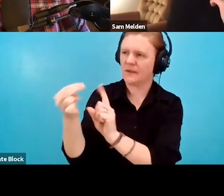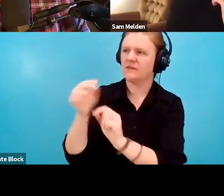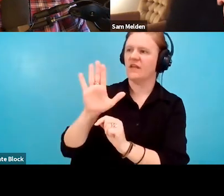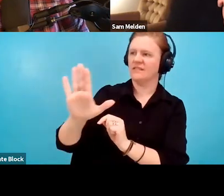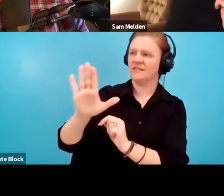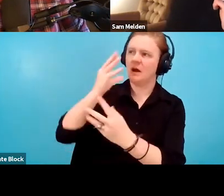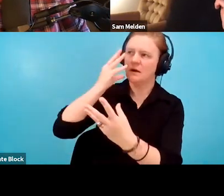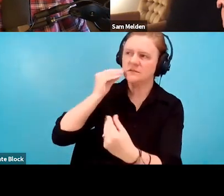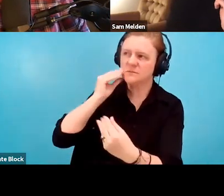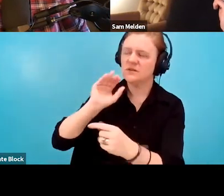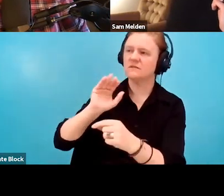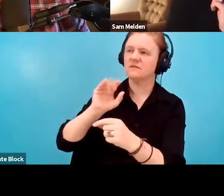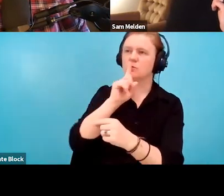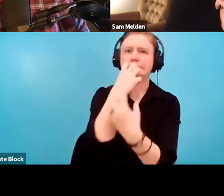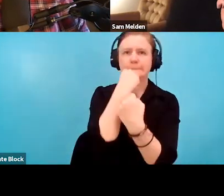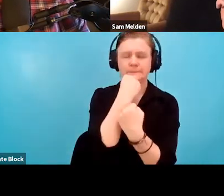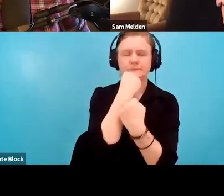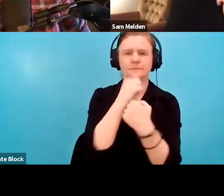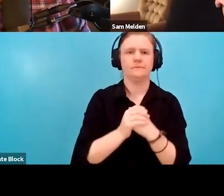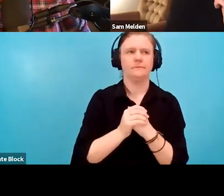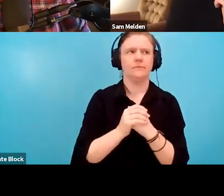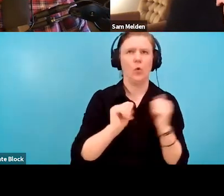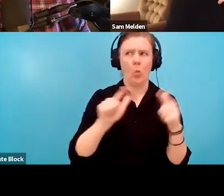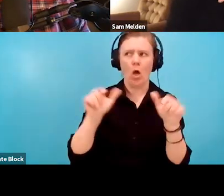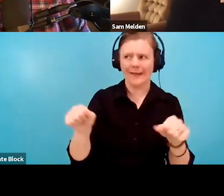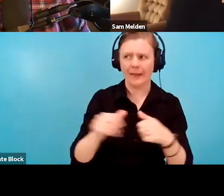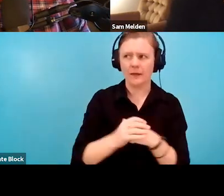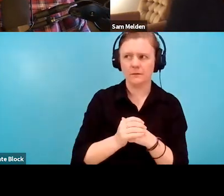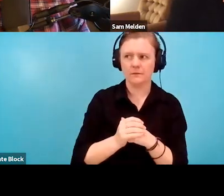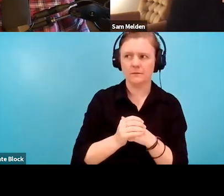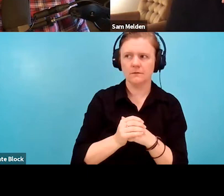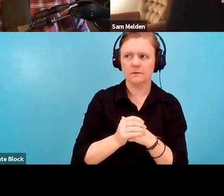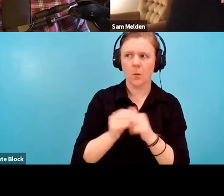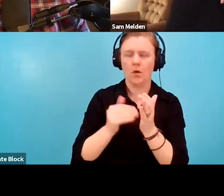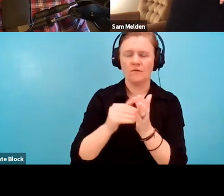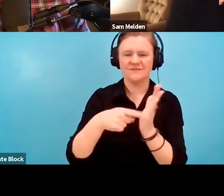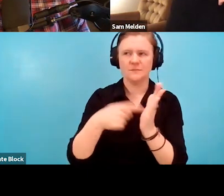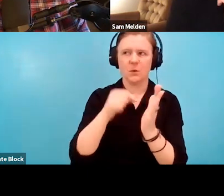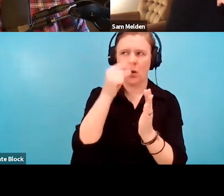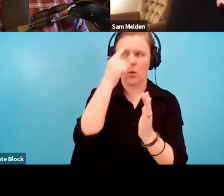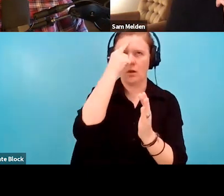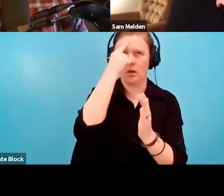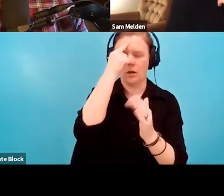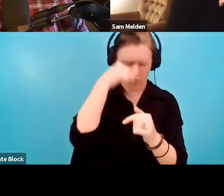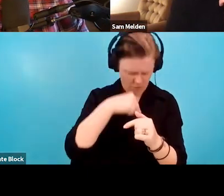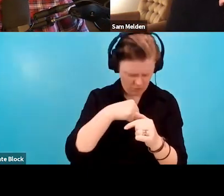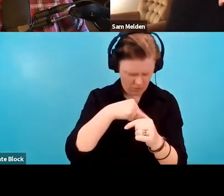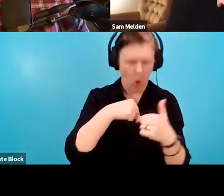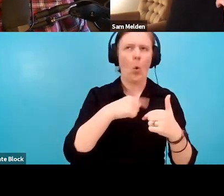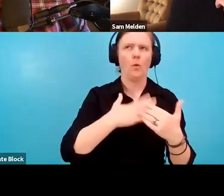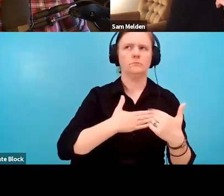caring about that, right? I think that we're all capable of that. We just might not necessarily think it's important to whatever we're